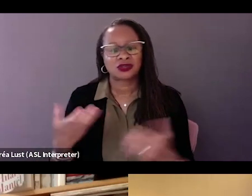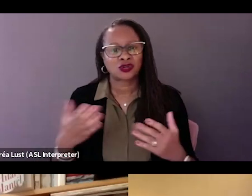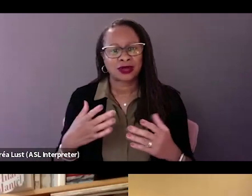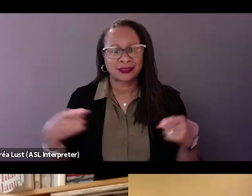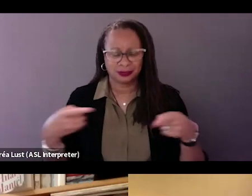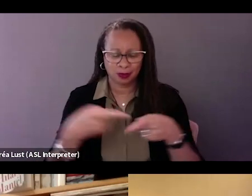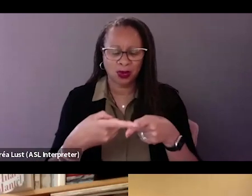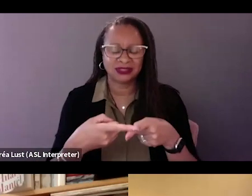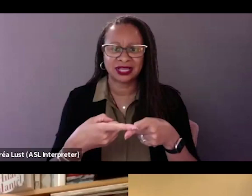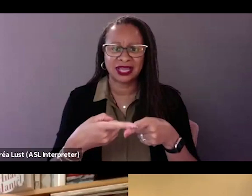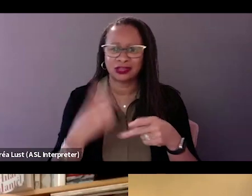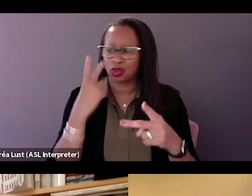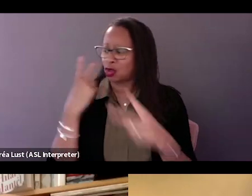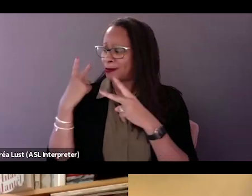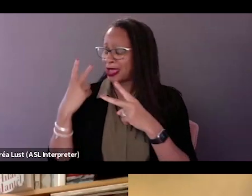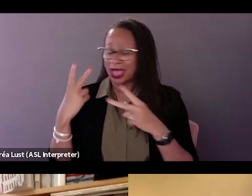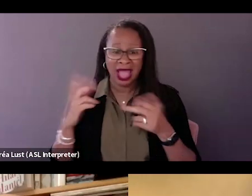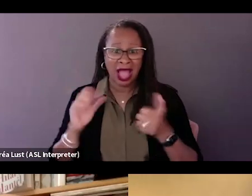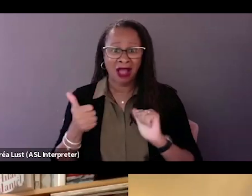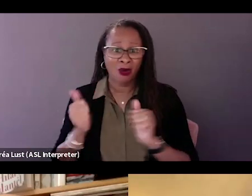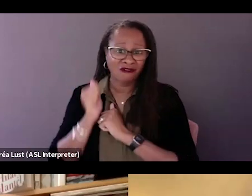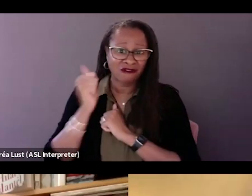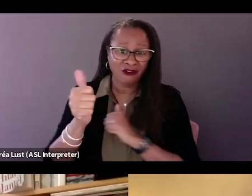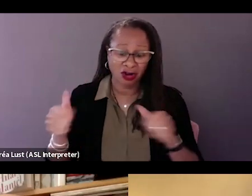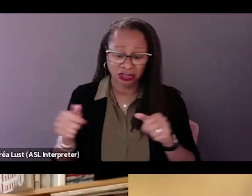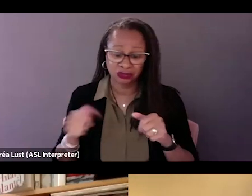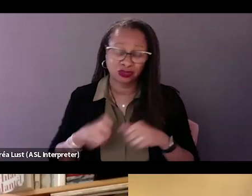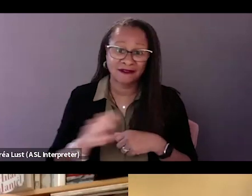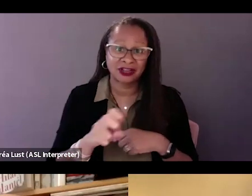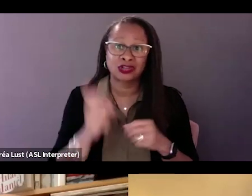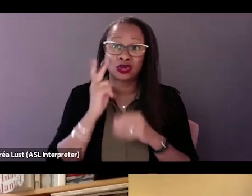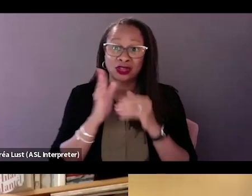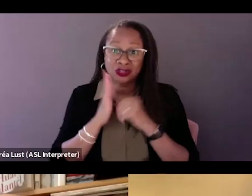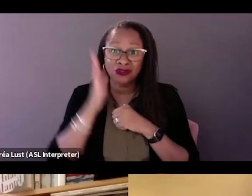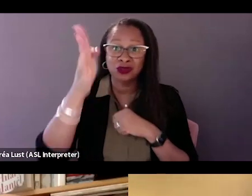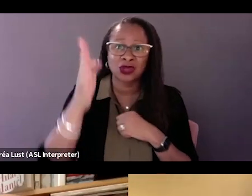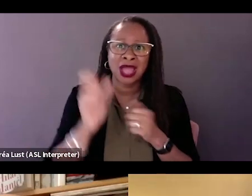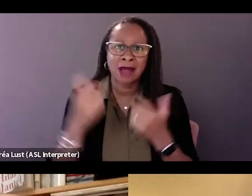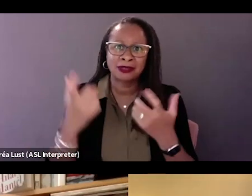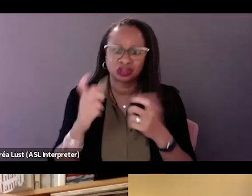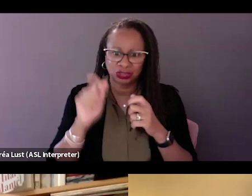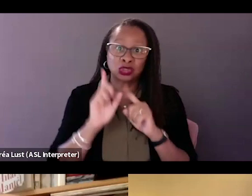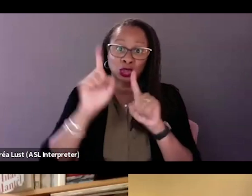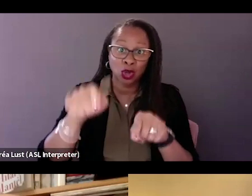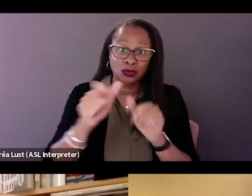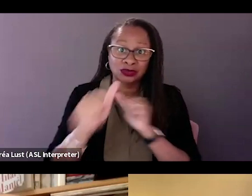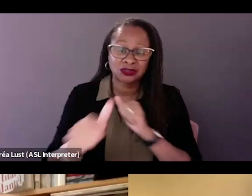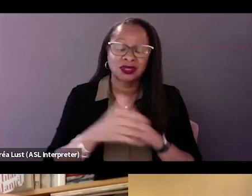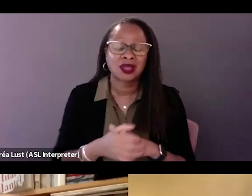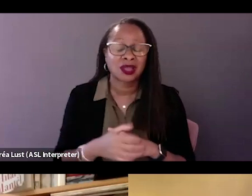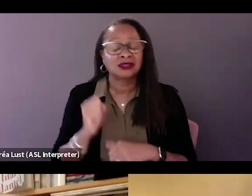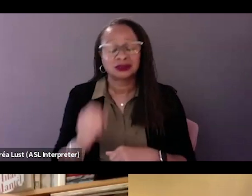look back at the way you've traveled and you look ahead at how much you have to, at what lies ahead. Mm-hmm. So people end